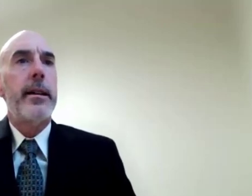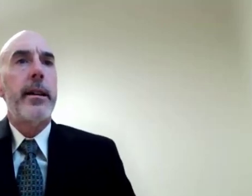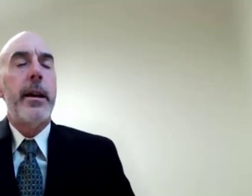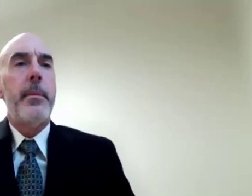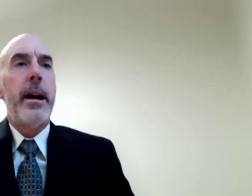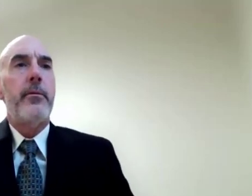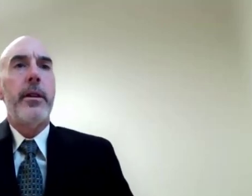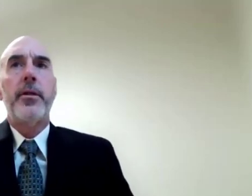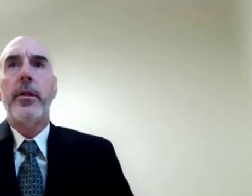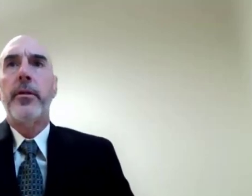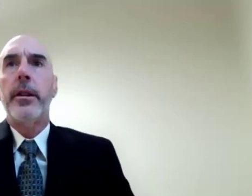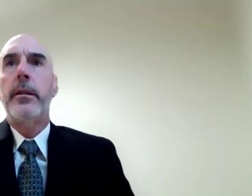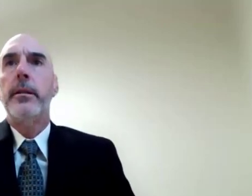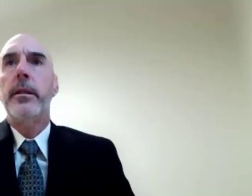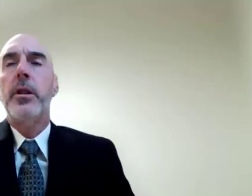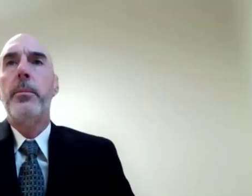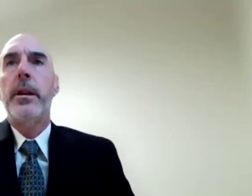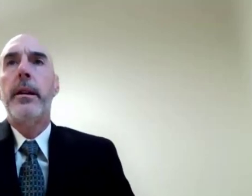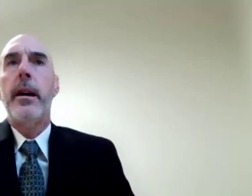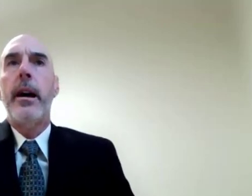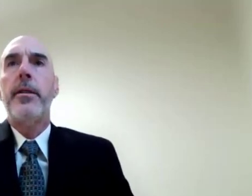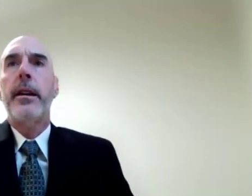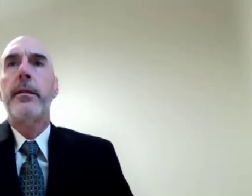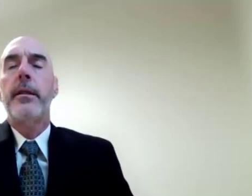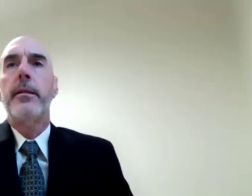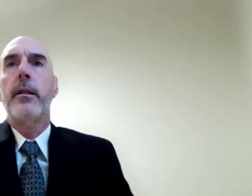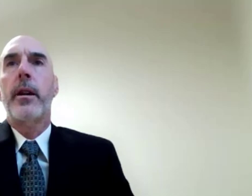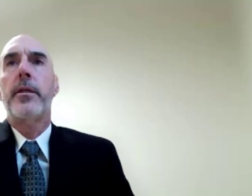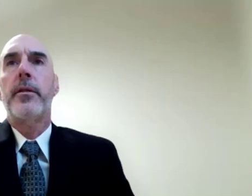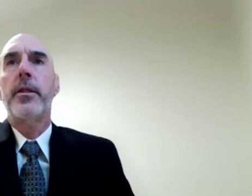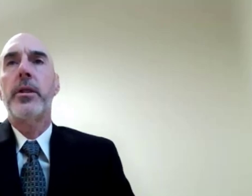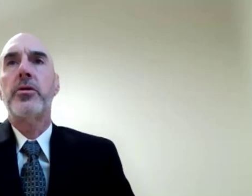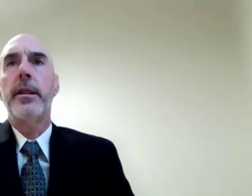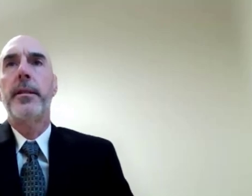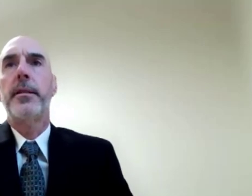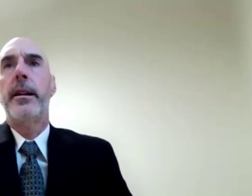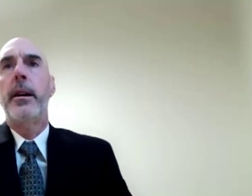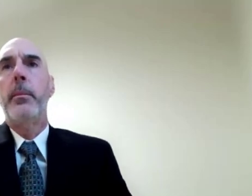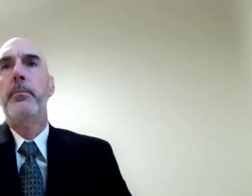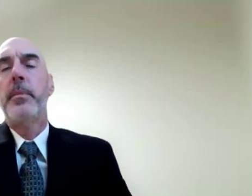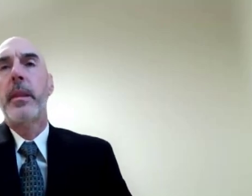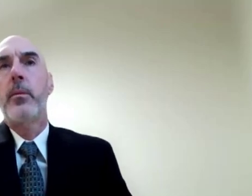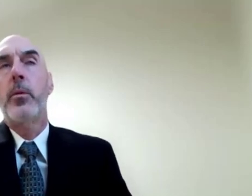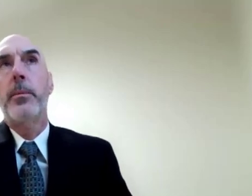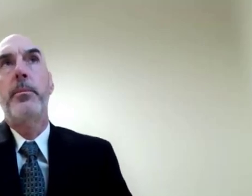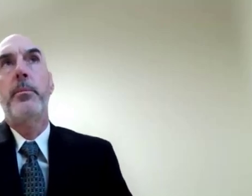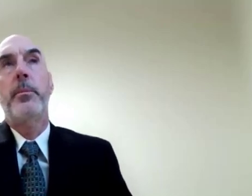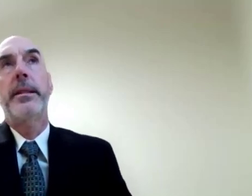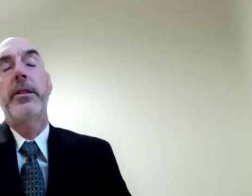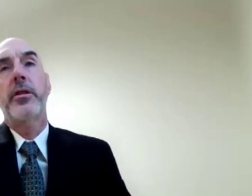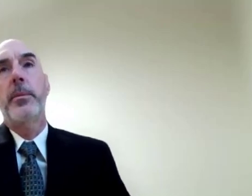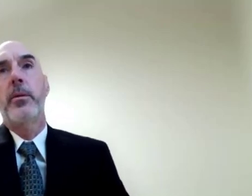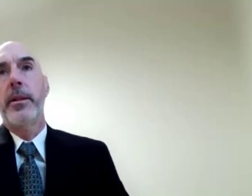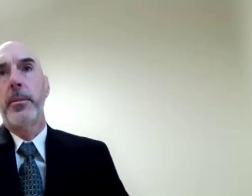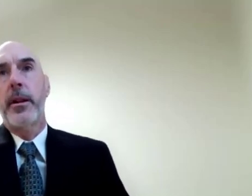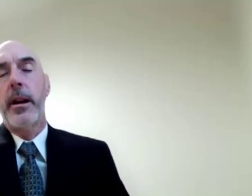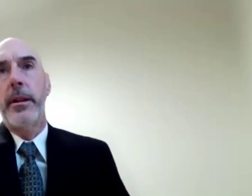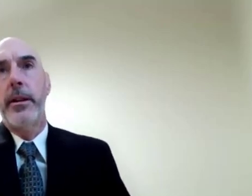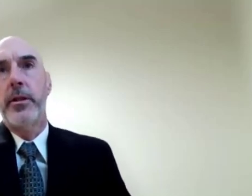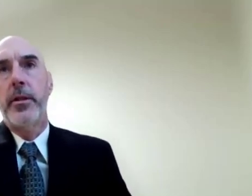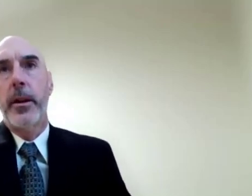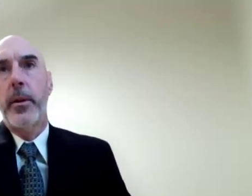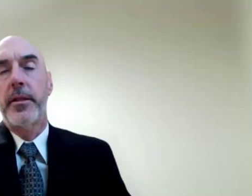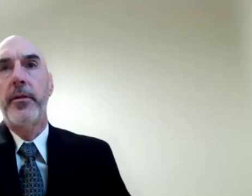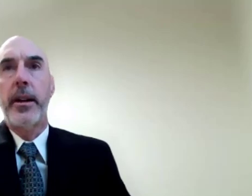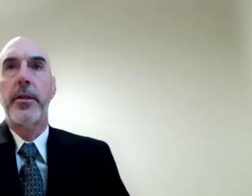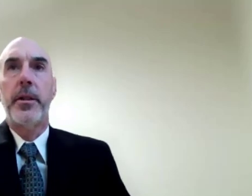I think, and Matt and Riz, feel free to jump in. I think that the crux of this question is, would it potentially be a reasonable